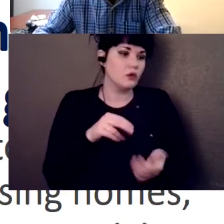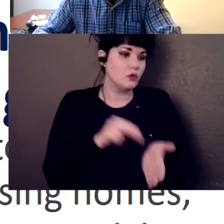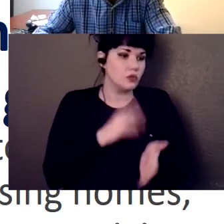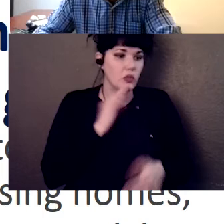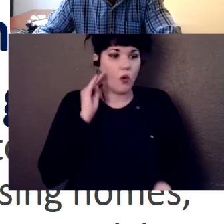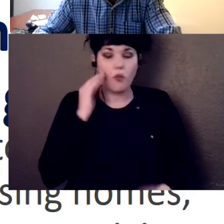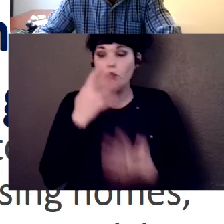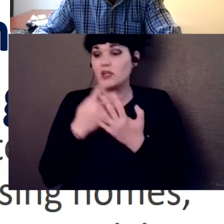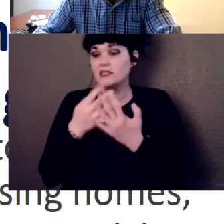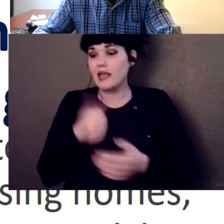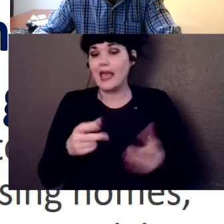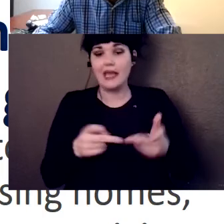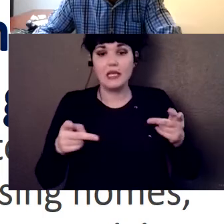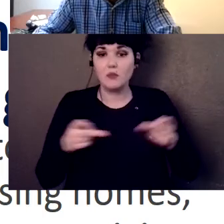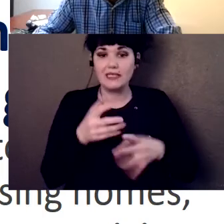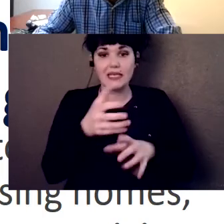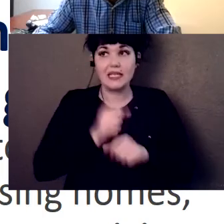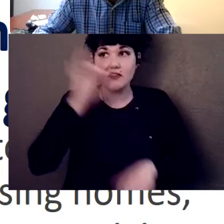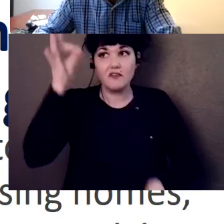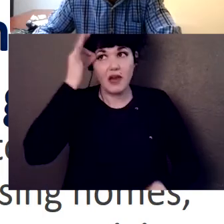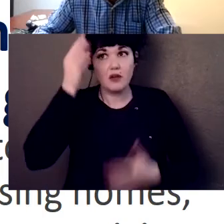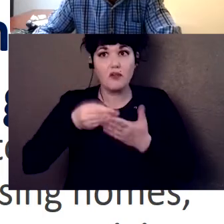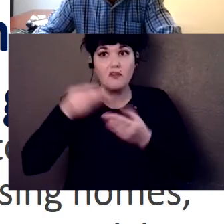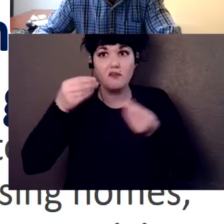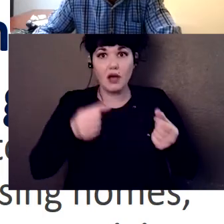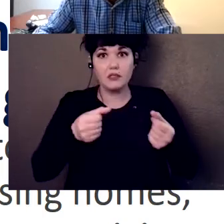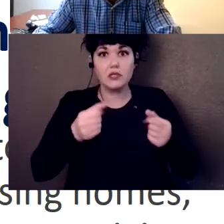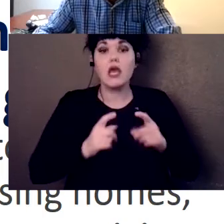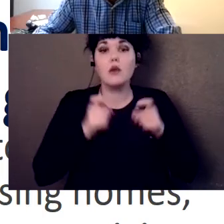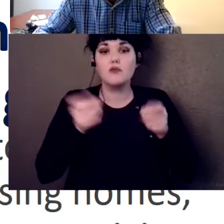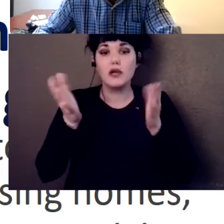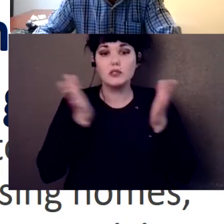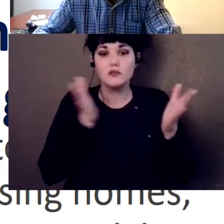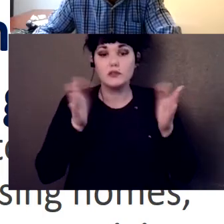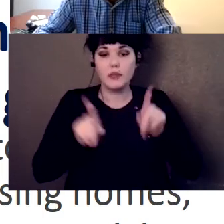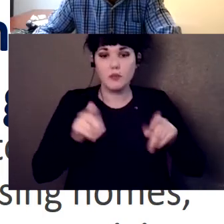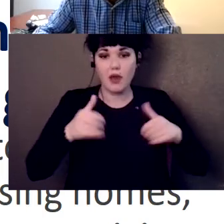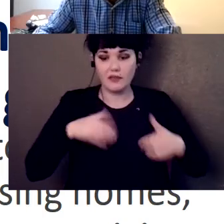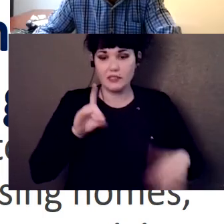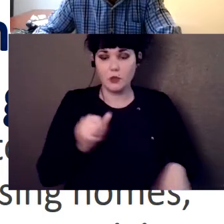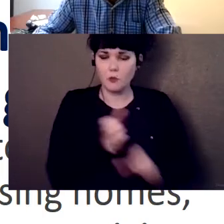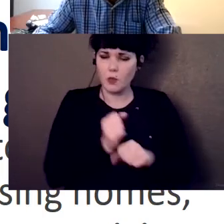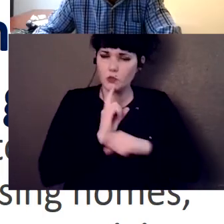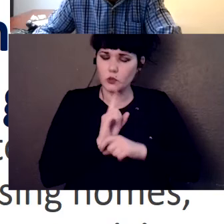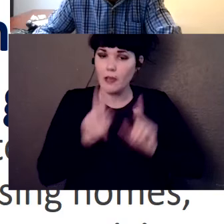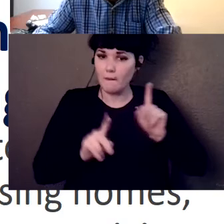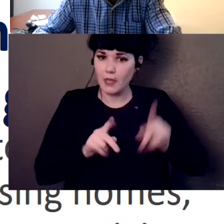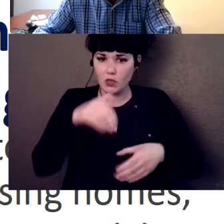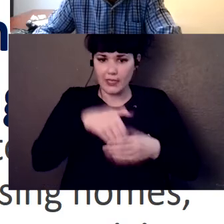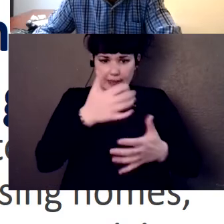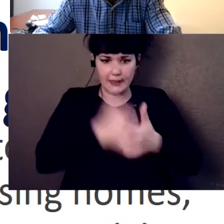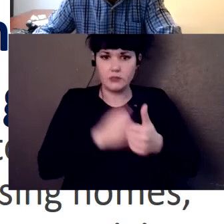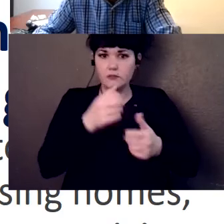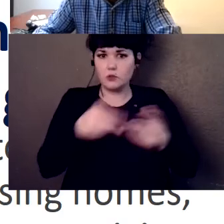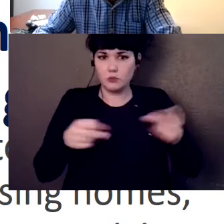receiving federal funds and providing services to people with disabilities to make sure that people in those facilities never experience the same discrimination, abuse,